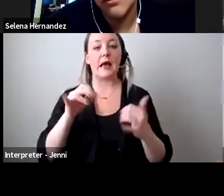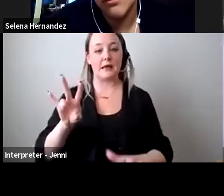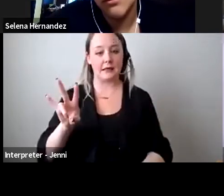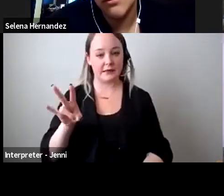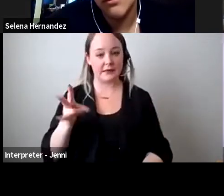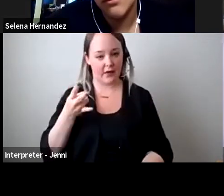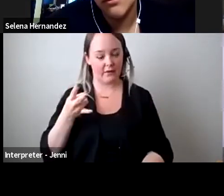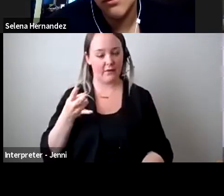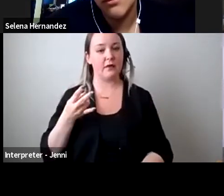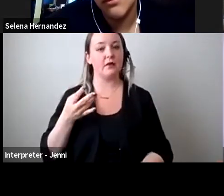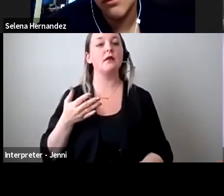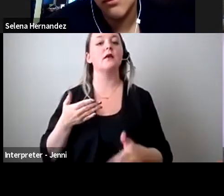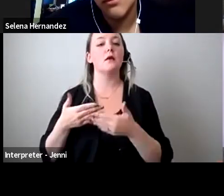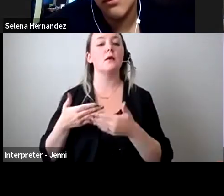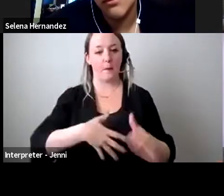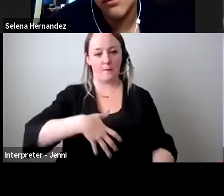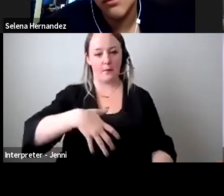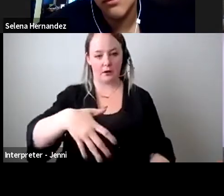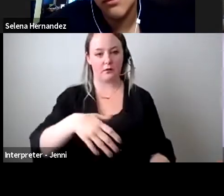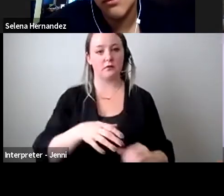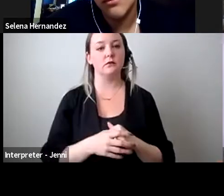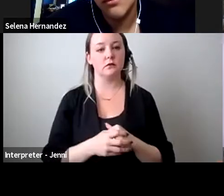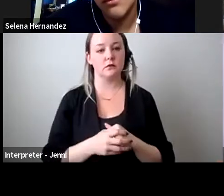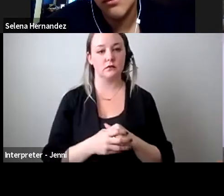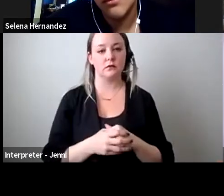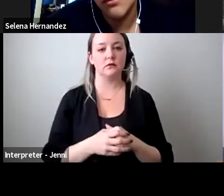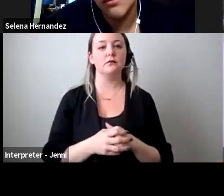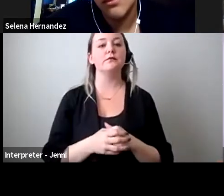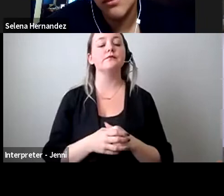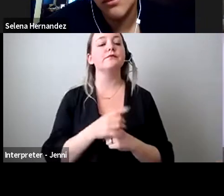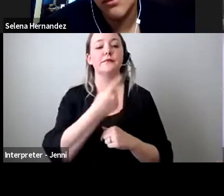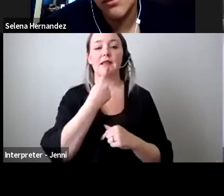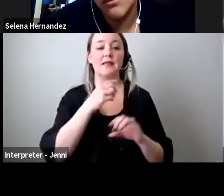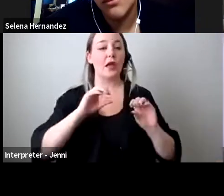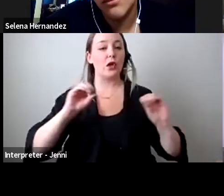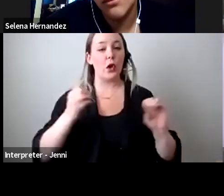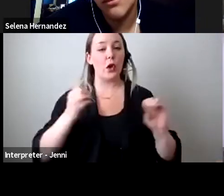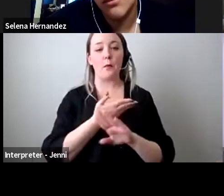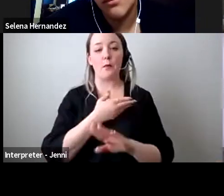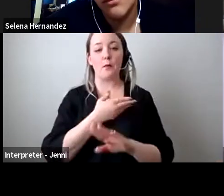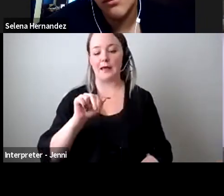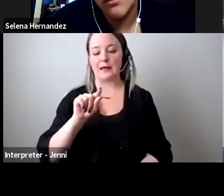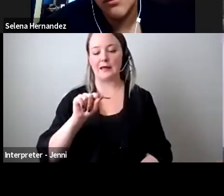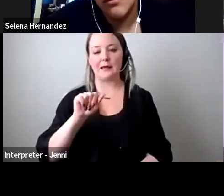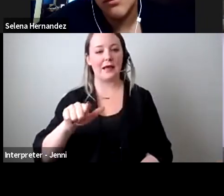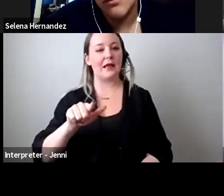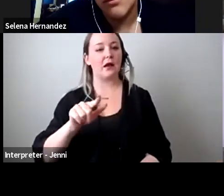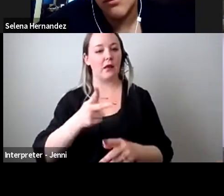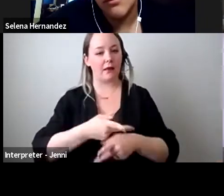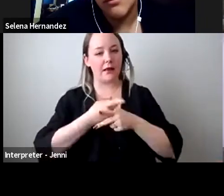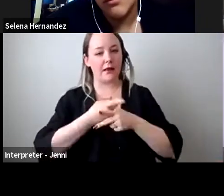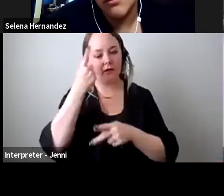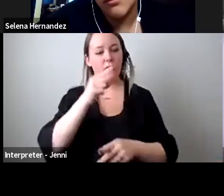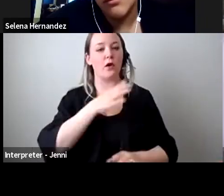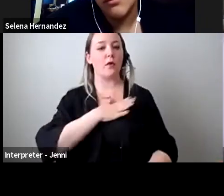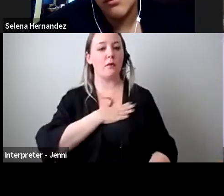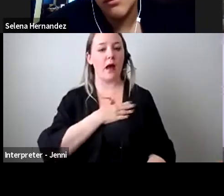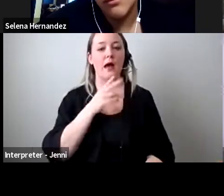This fourth incident happened because they stated that I had no prenatal care for my 2-year-old son.